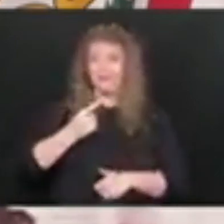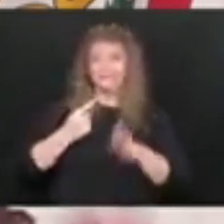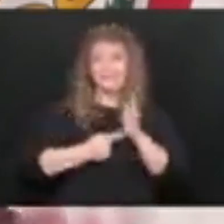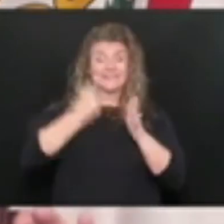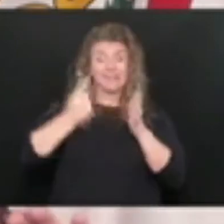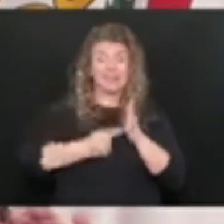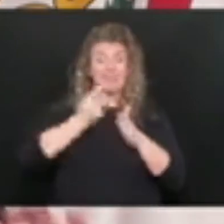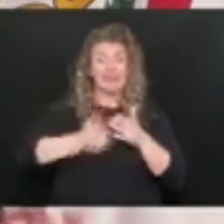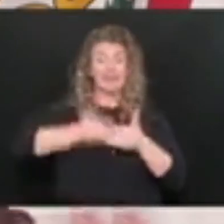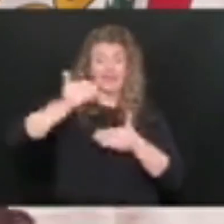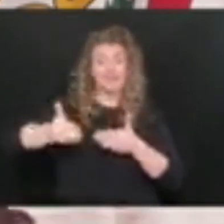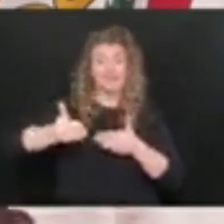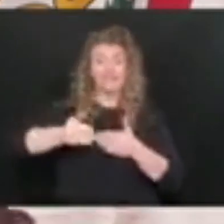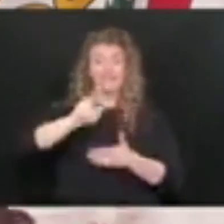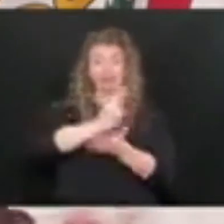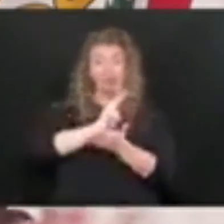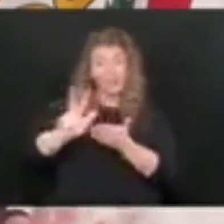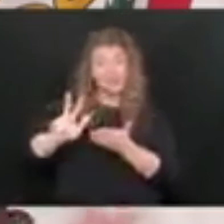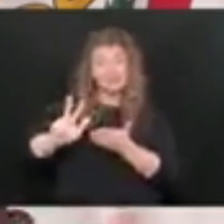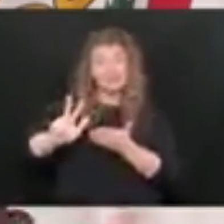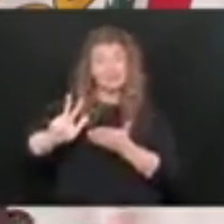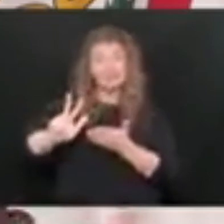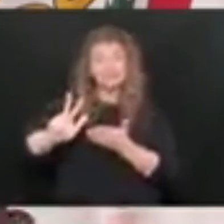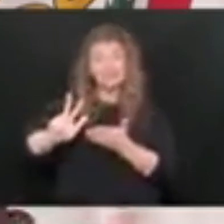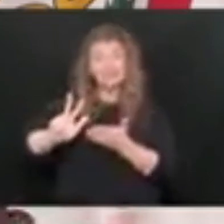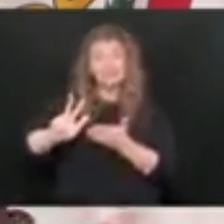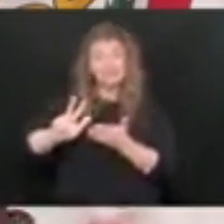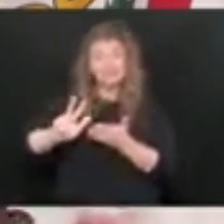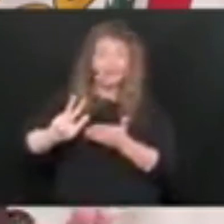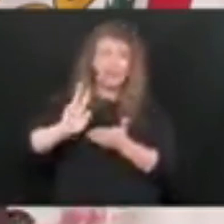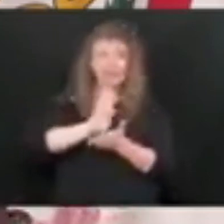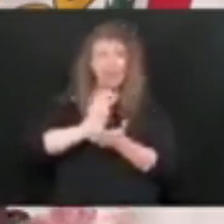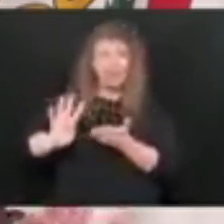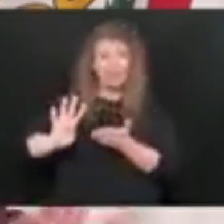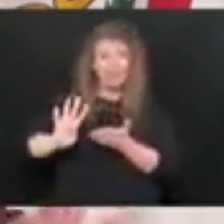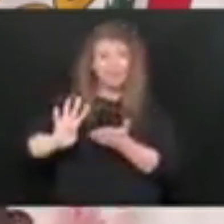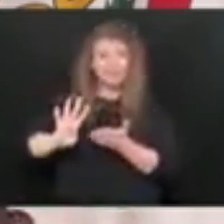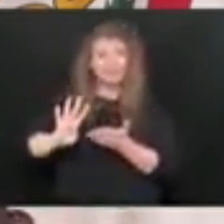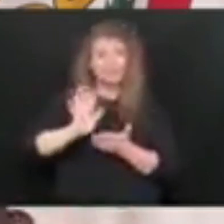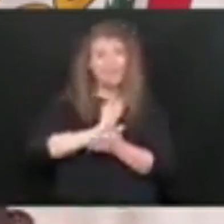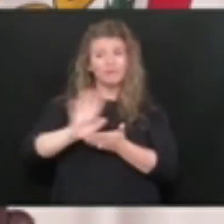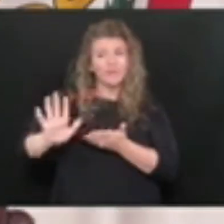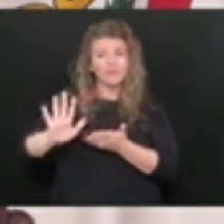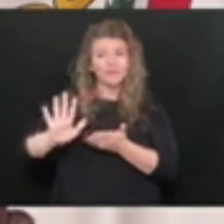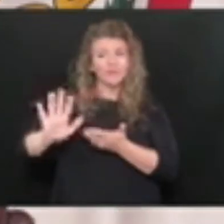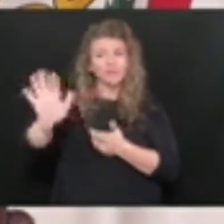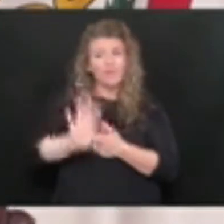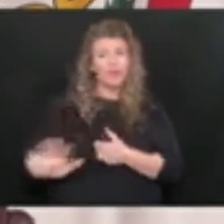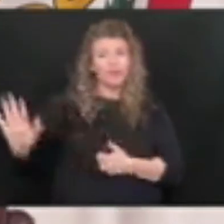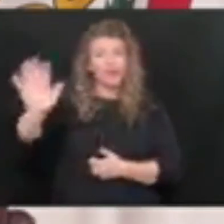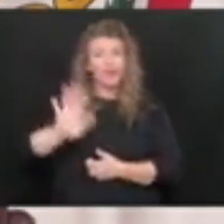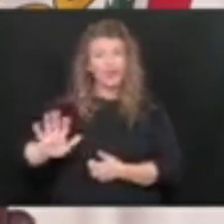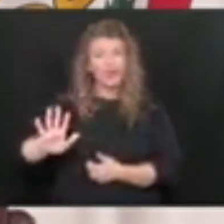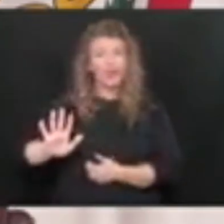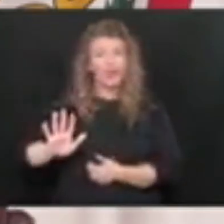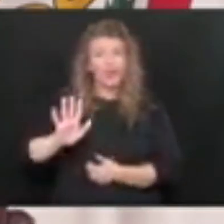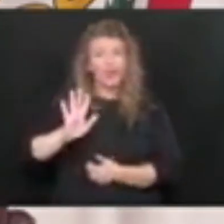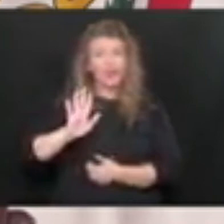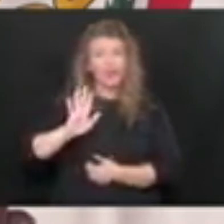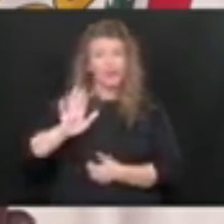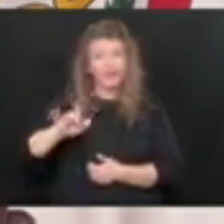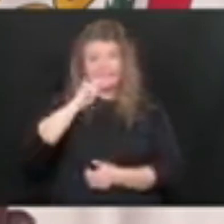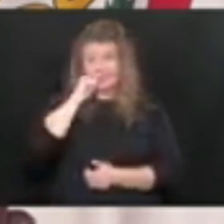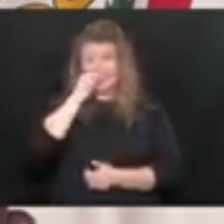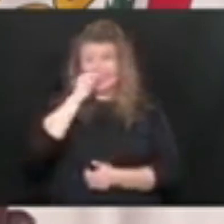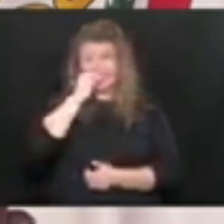in the next 3 weeks, or maybe even greater than that, maybe in the next 5 weeks, we're going to lose all these